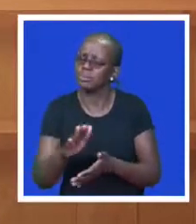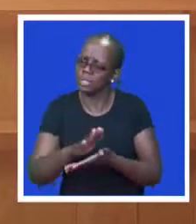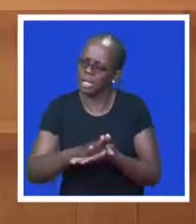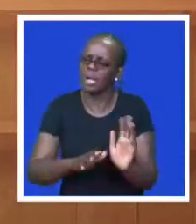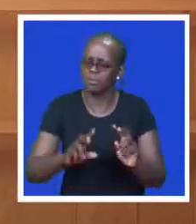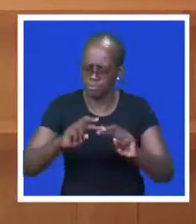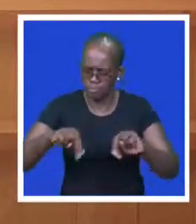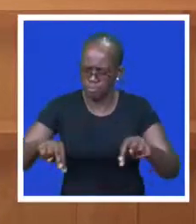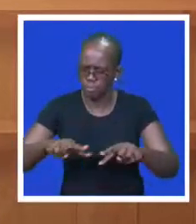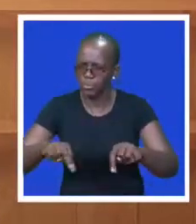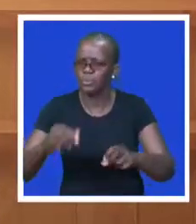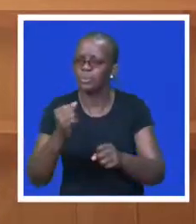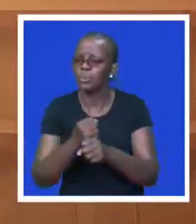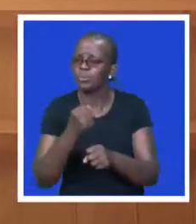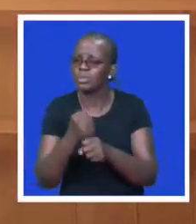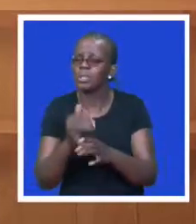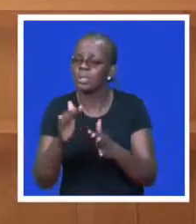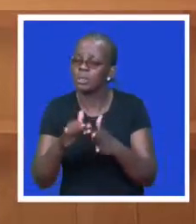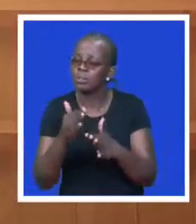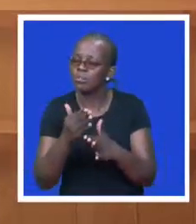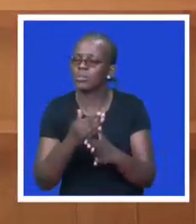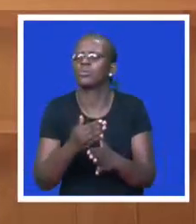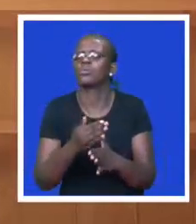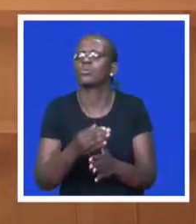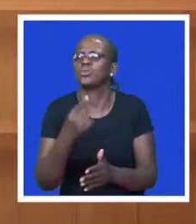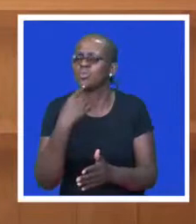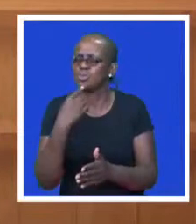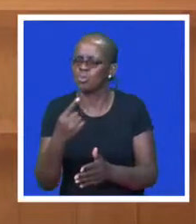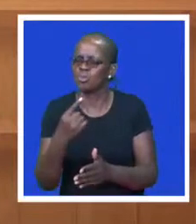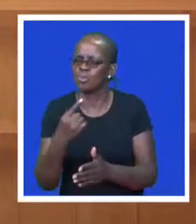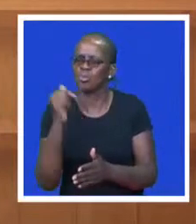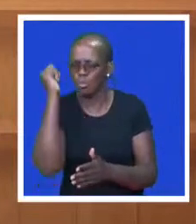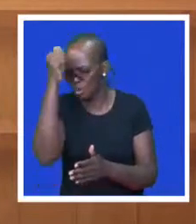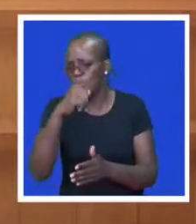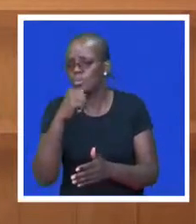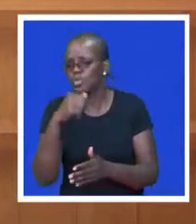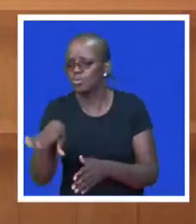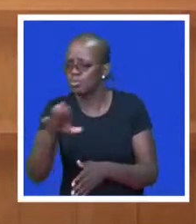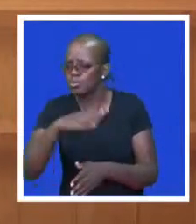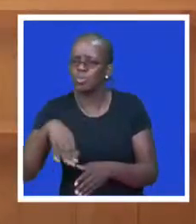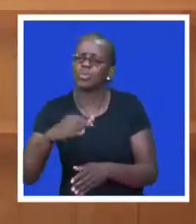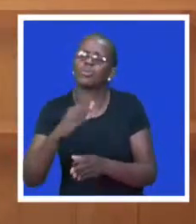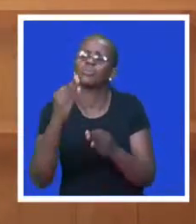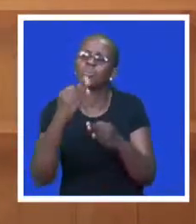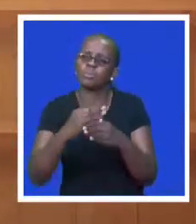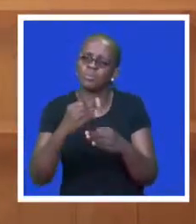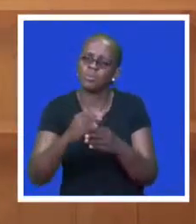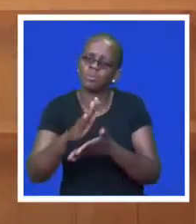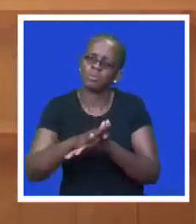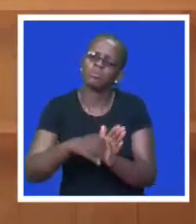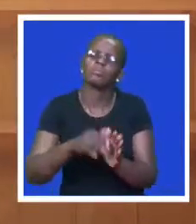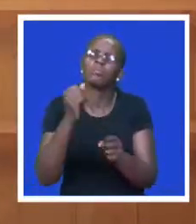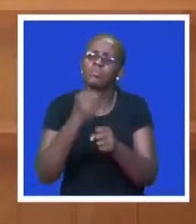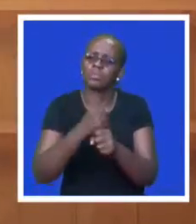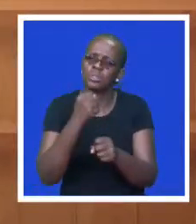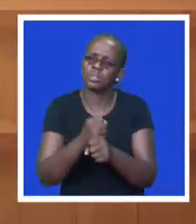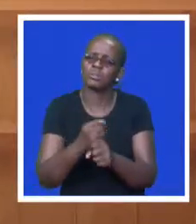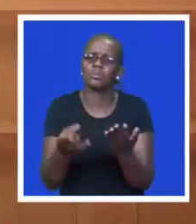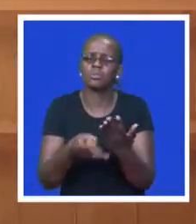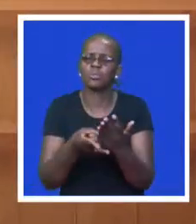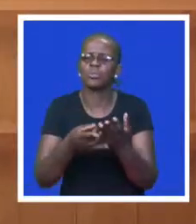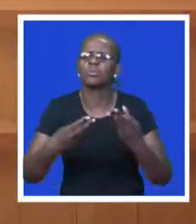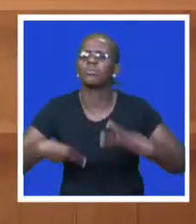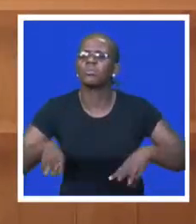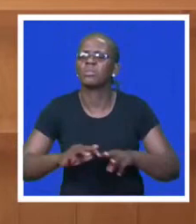because that is how God designed it to be. Men are supposed to work for their families, dear Lena. So also you find that